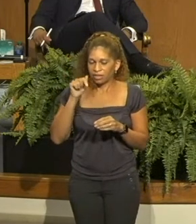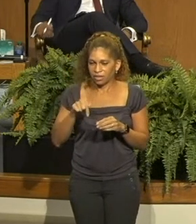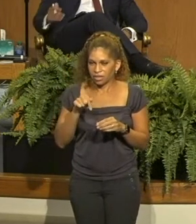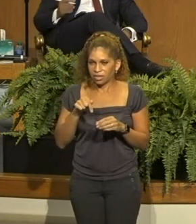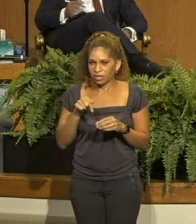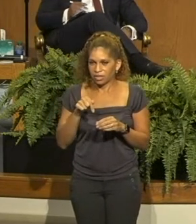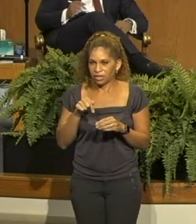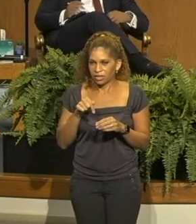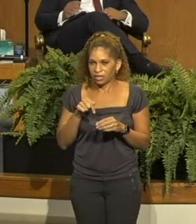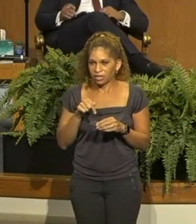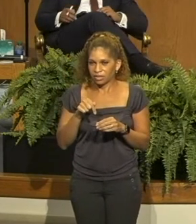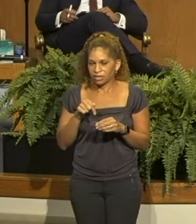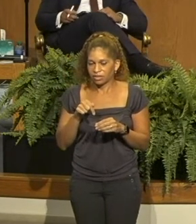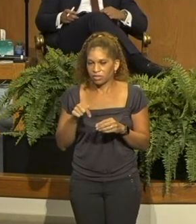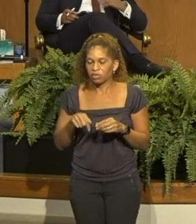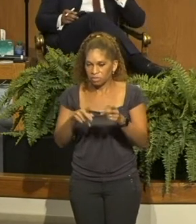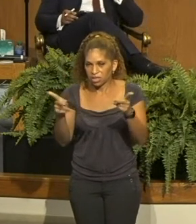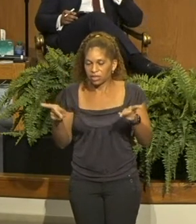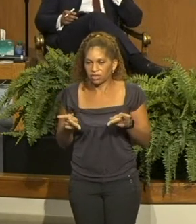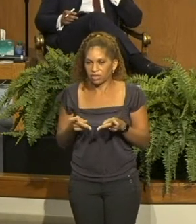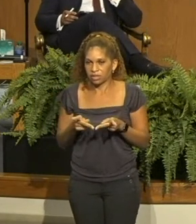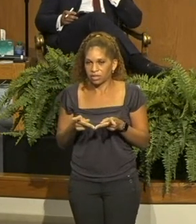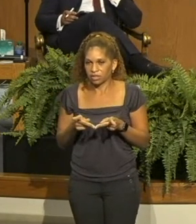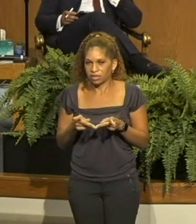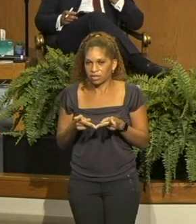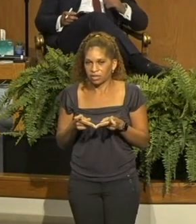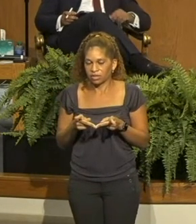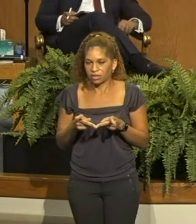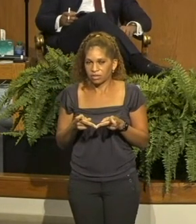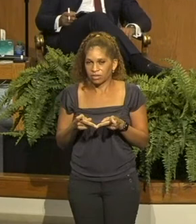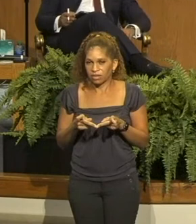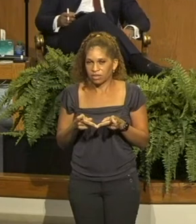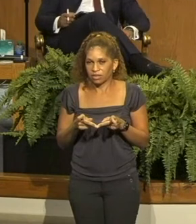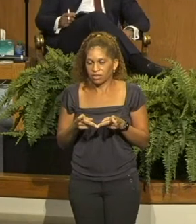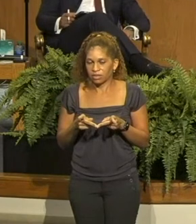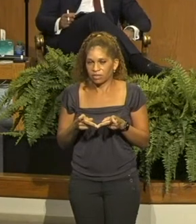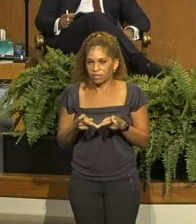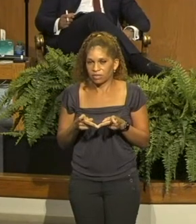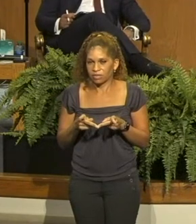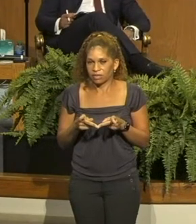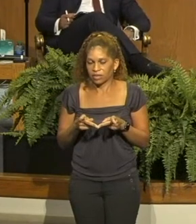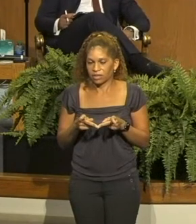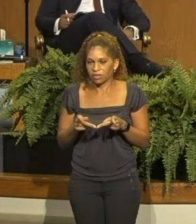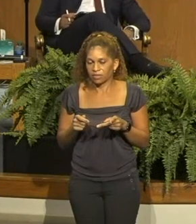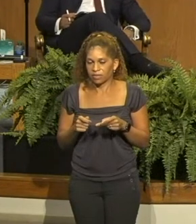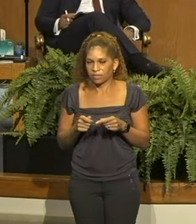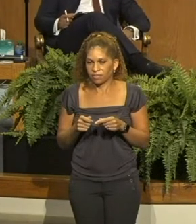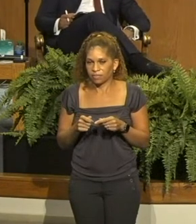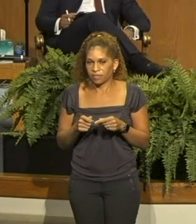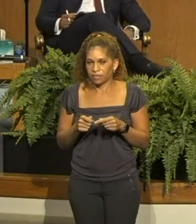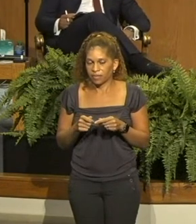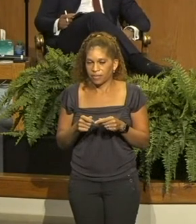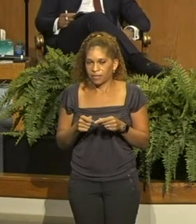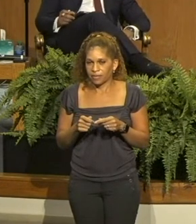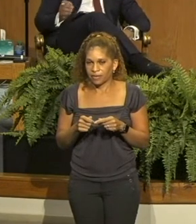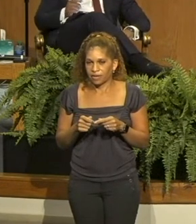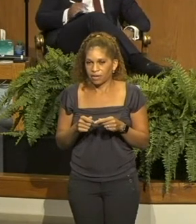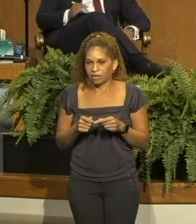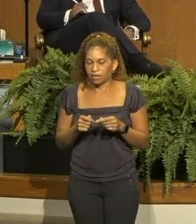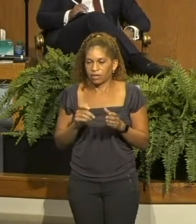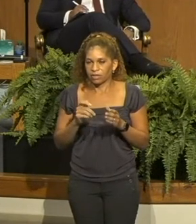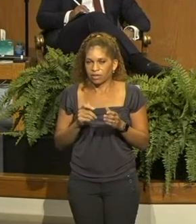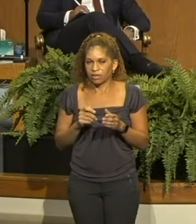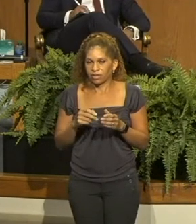particular Sitzenleben, this particular setting both of the text and setting